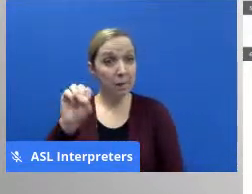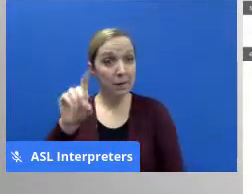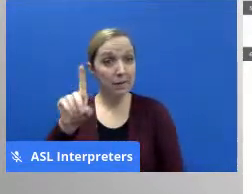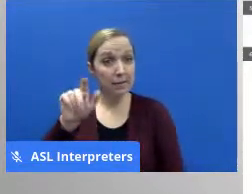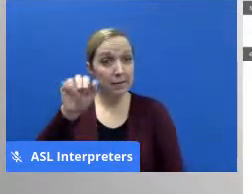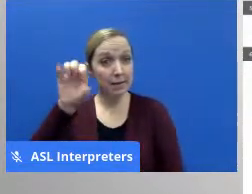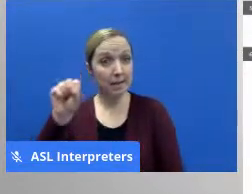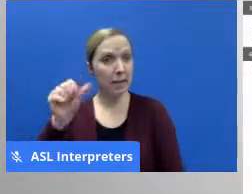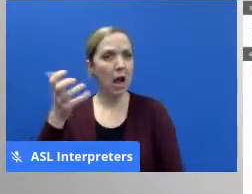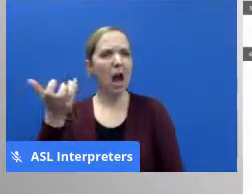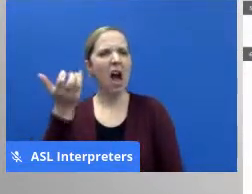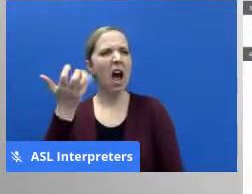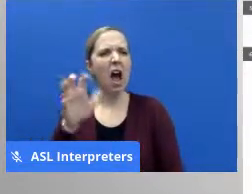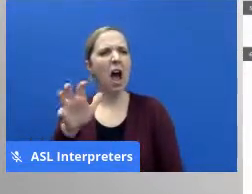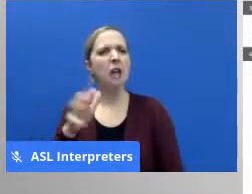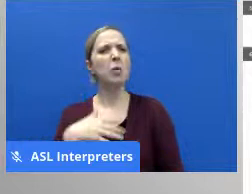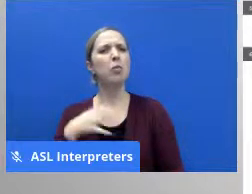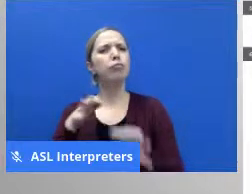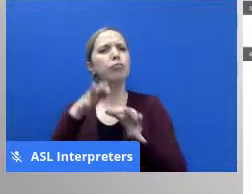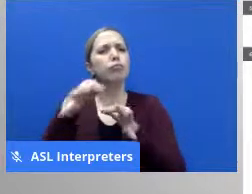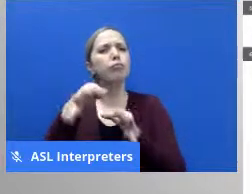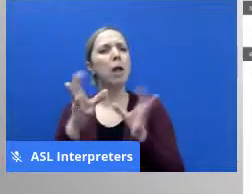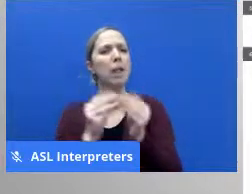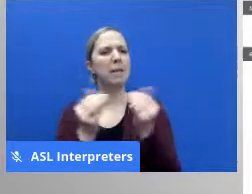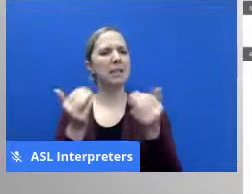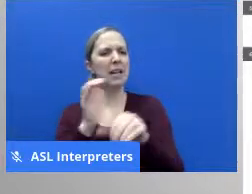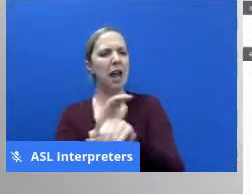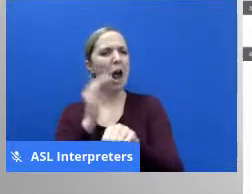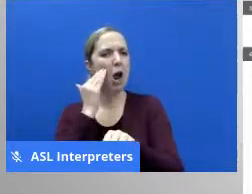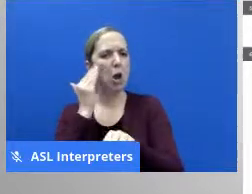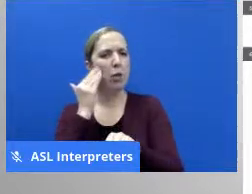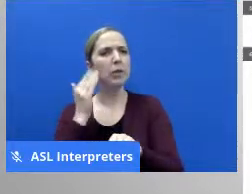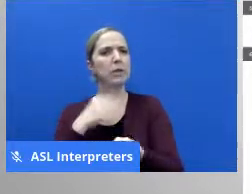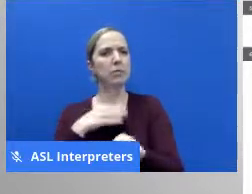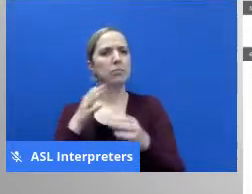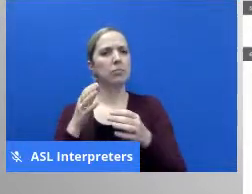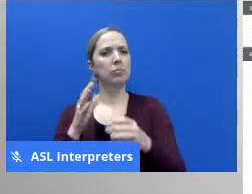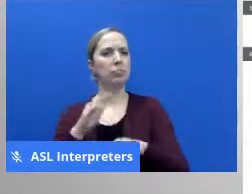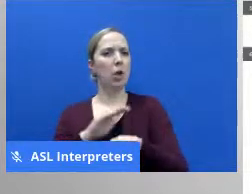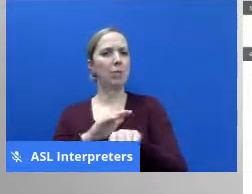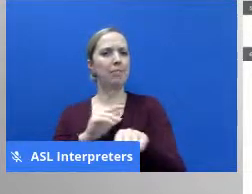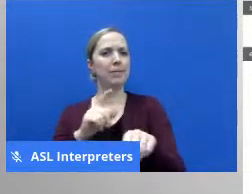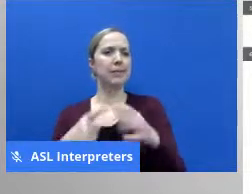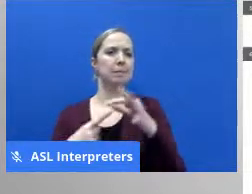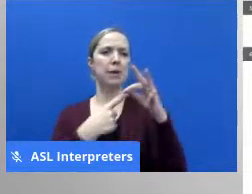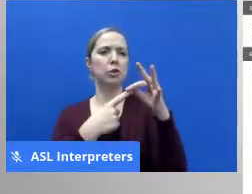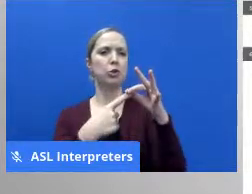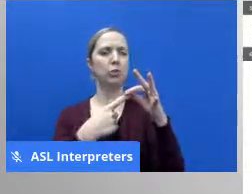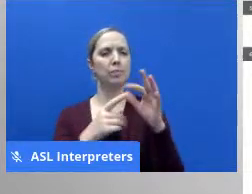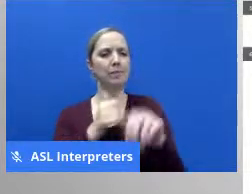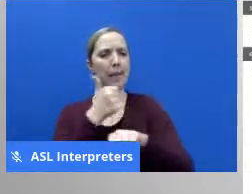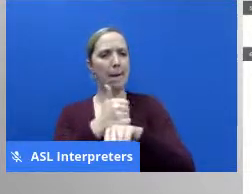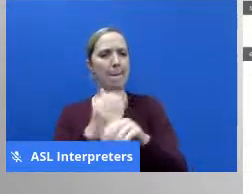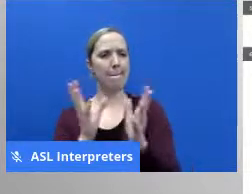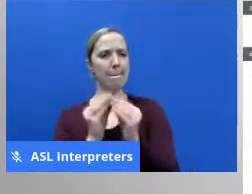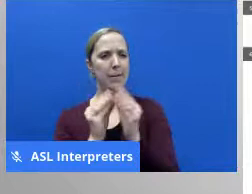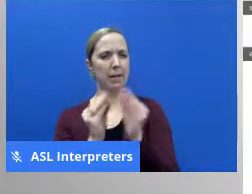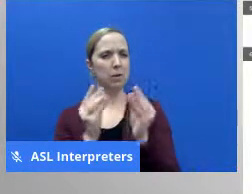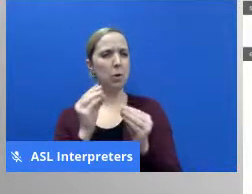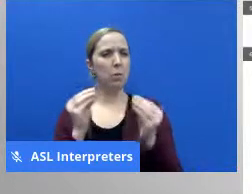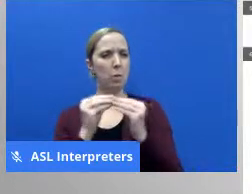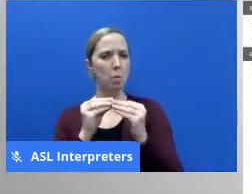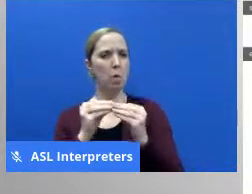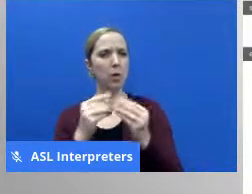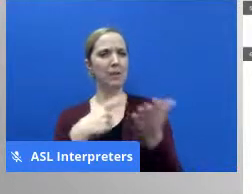want to delay the meeting tonight. I know this is a called meeting, so we have some more urgent things to address. So I would prefer that we have this conversation with a regular